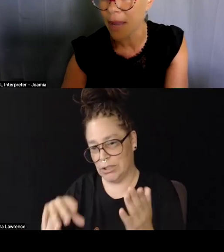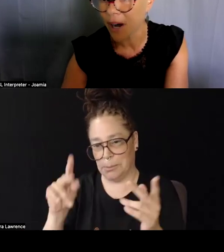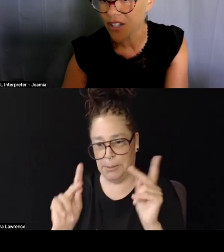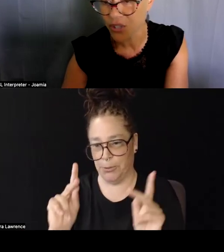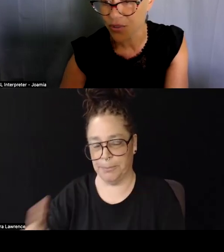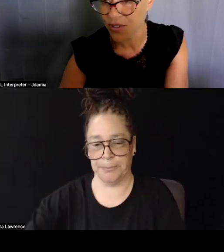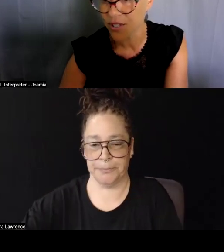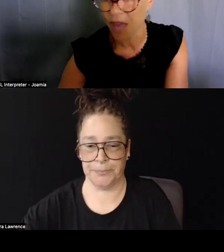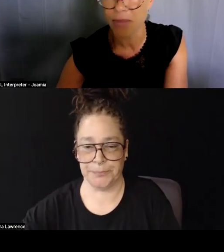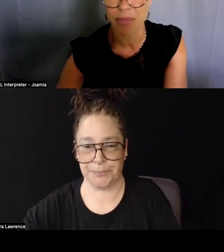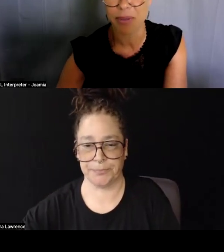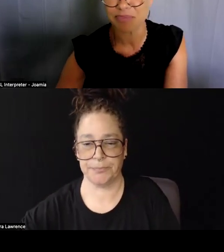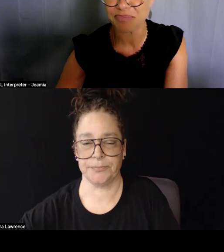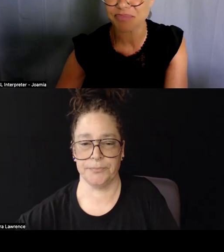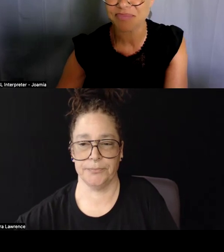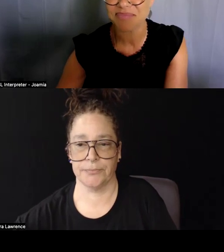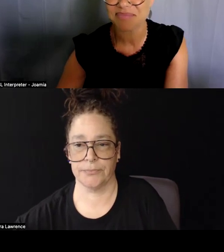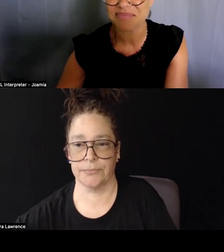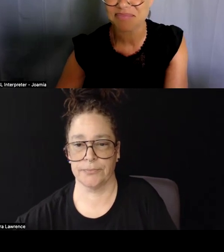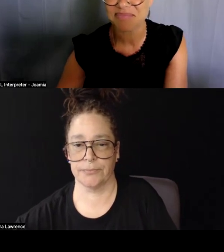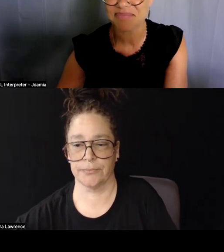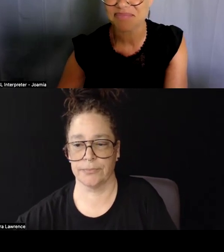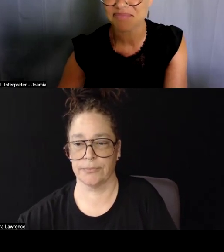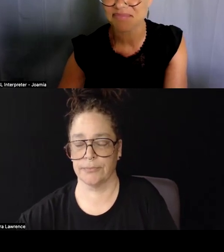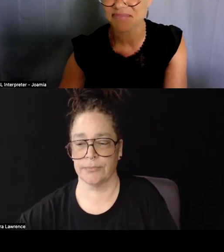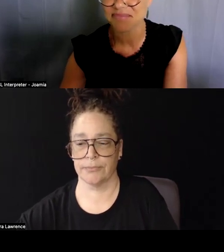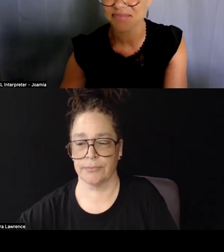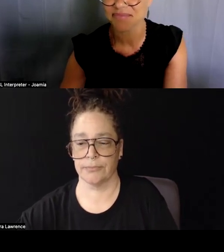of BIPOC students and people.